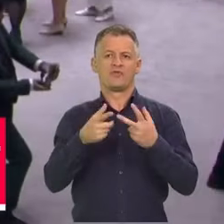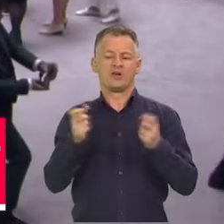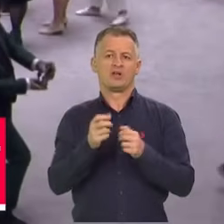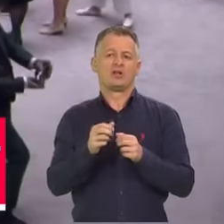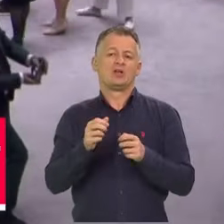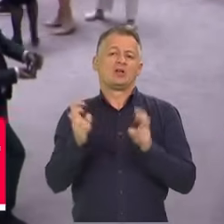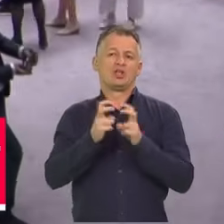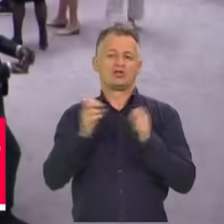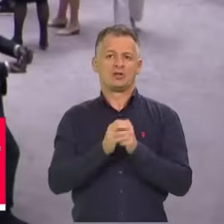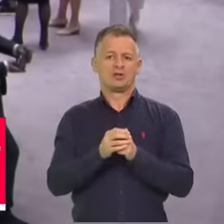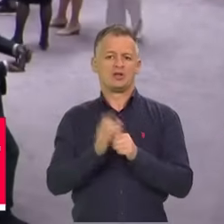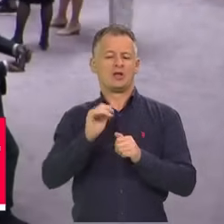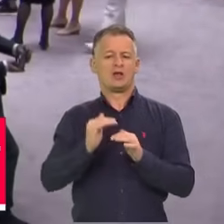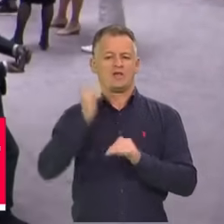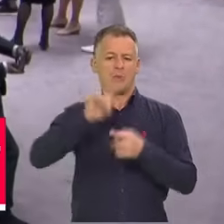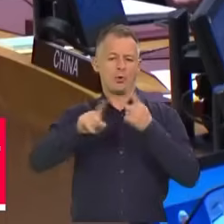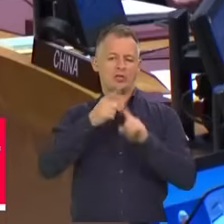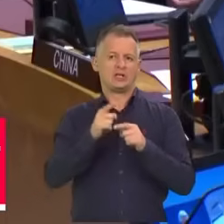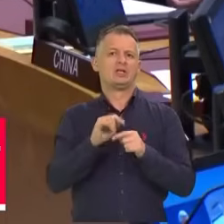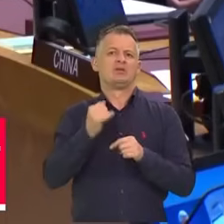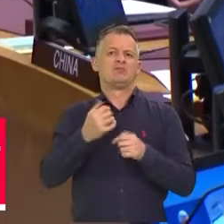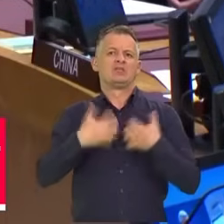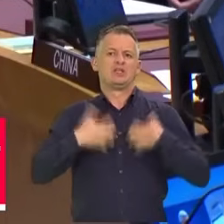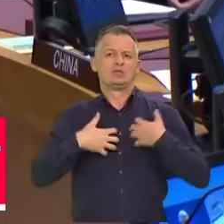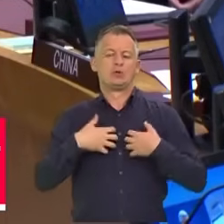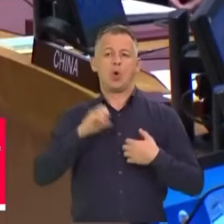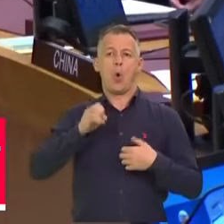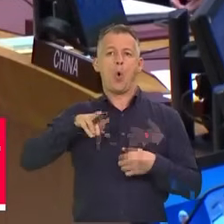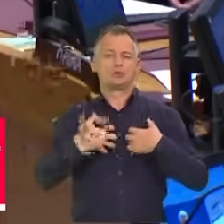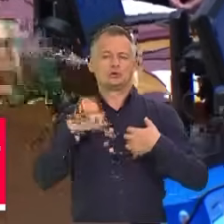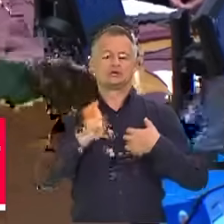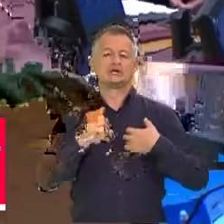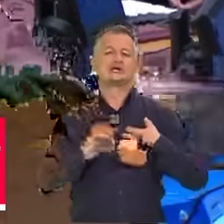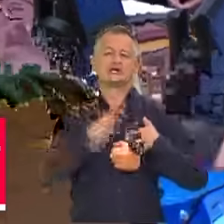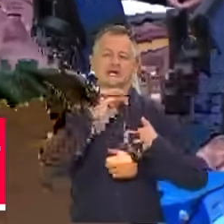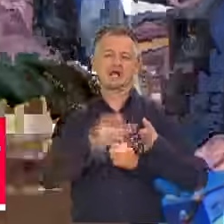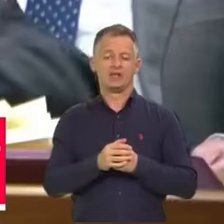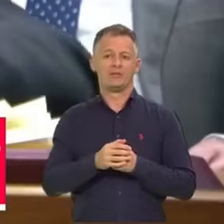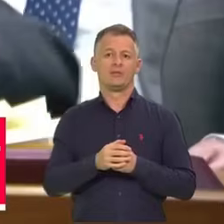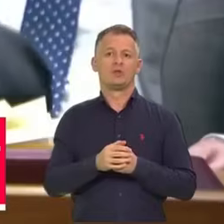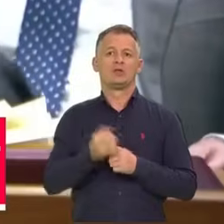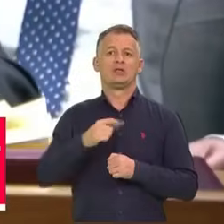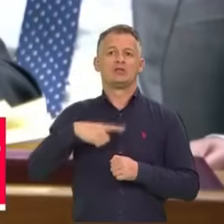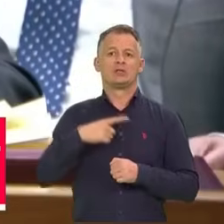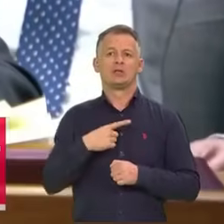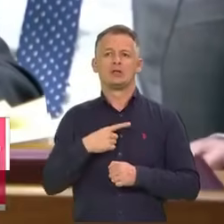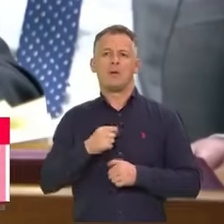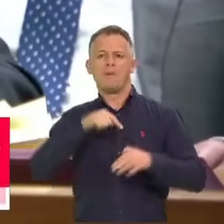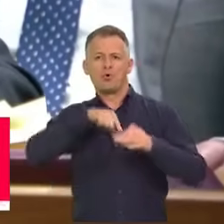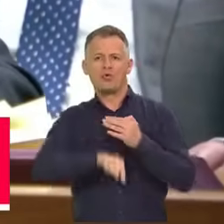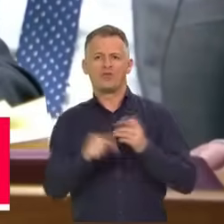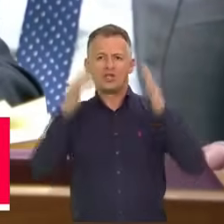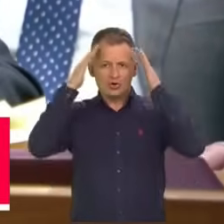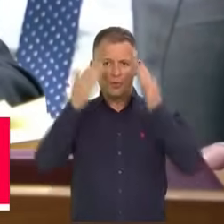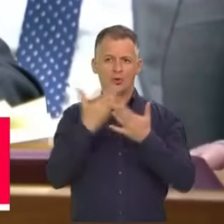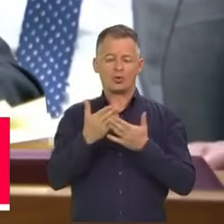nivel politic apar tot mai multe tensiuni între Israel și ONU, după o declarație a secretarului general. I'm deeply concerned about the clear violations